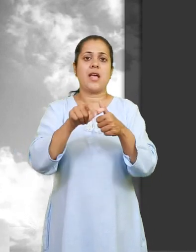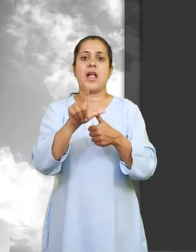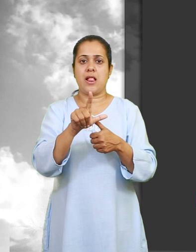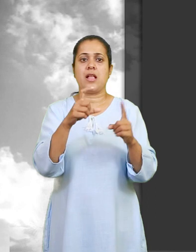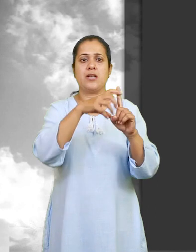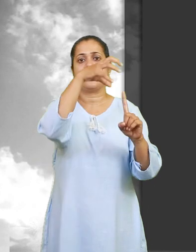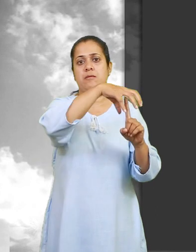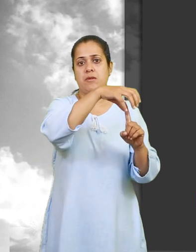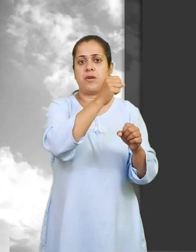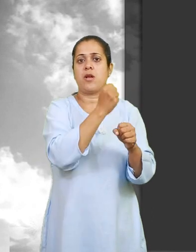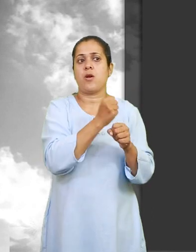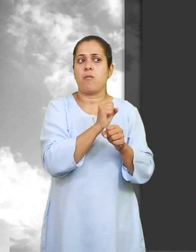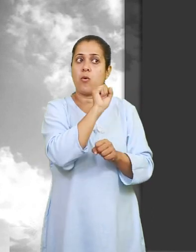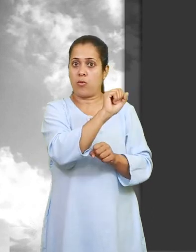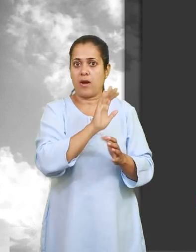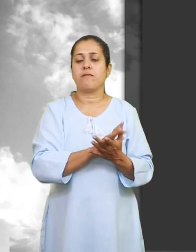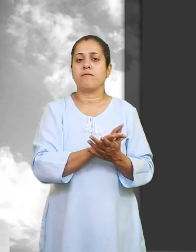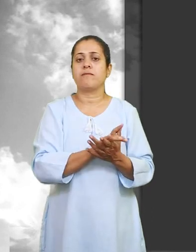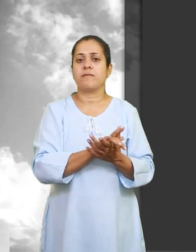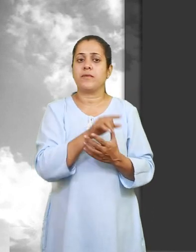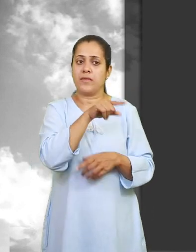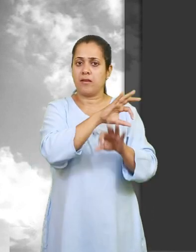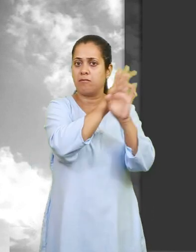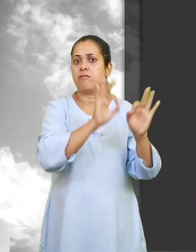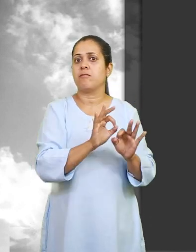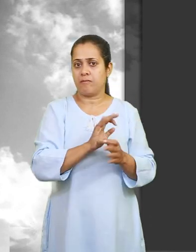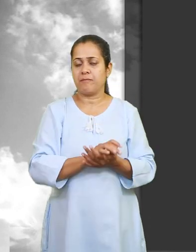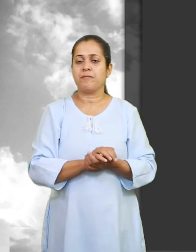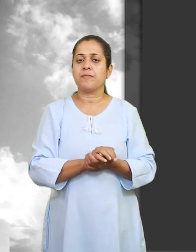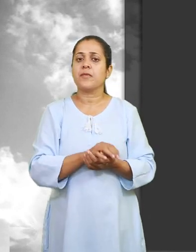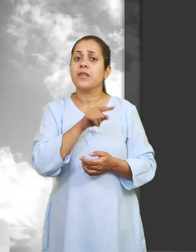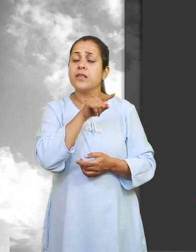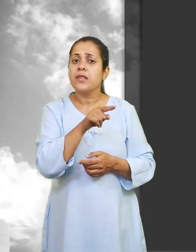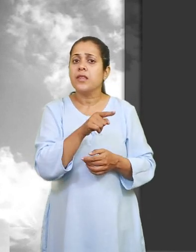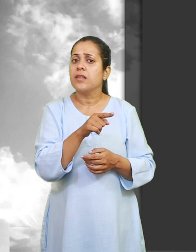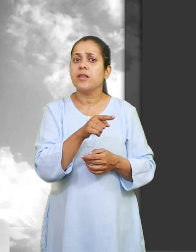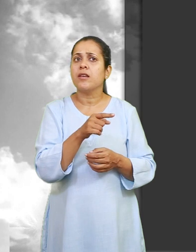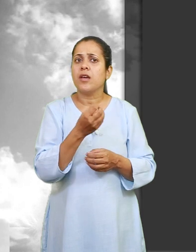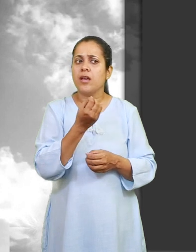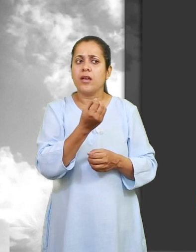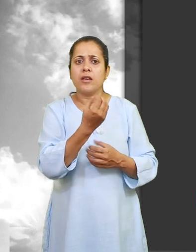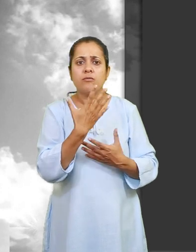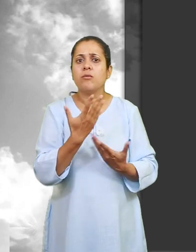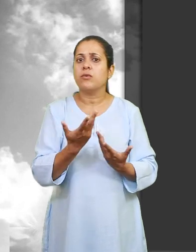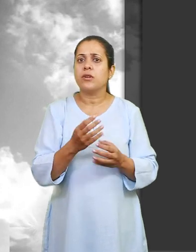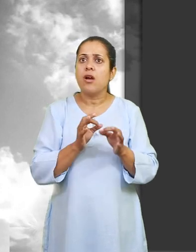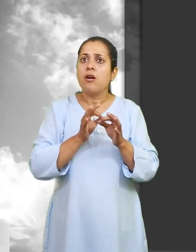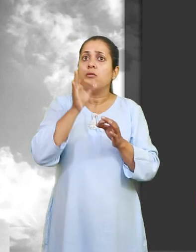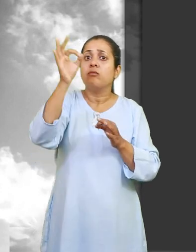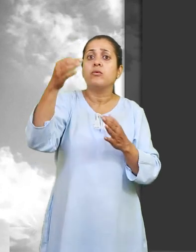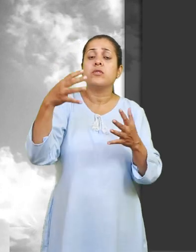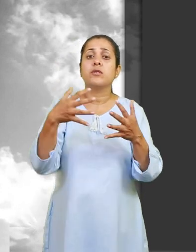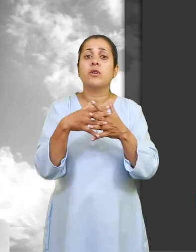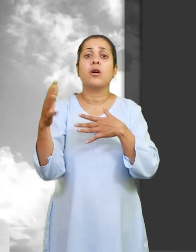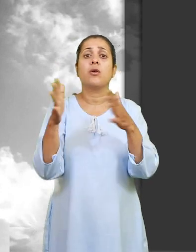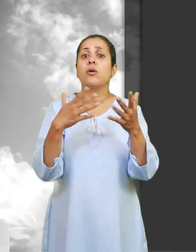weather report. Now, it can tell us the future weather also, right?